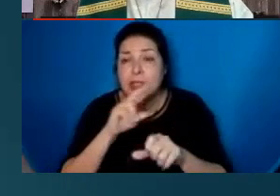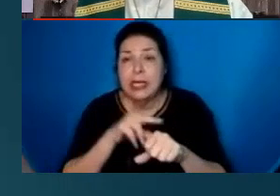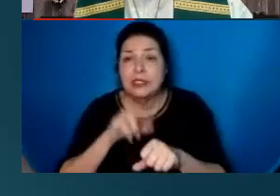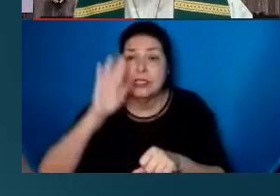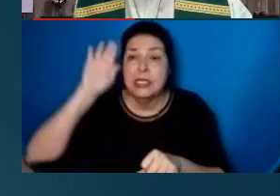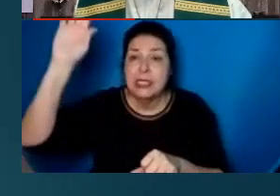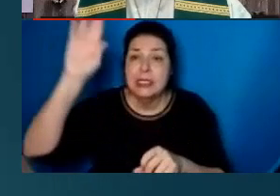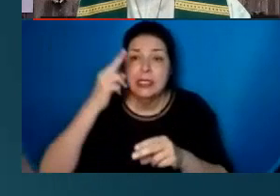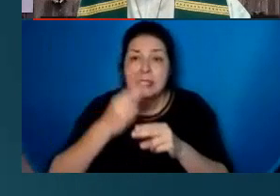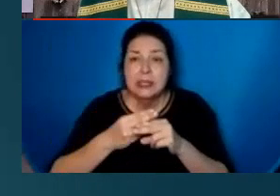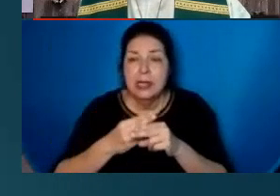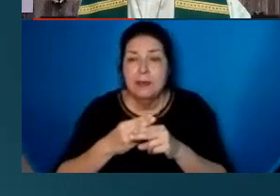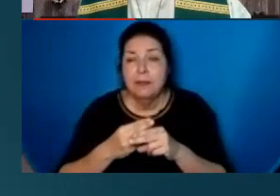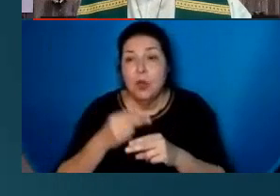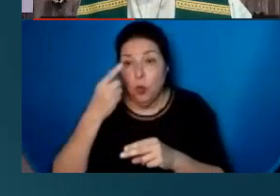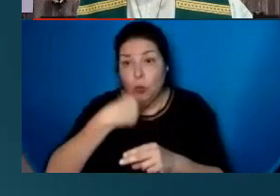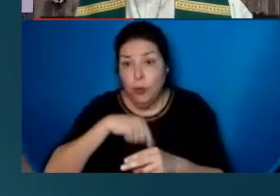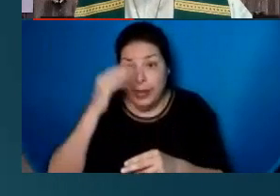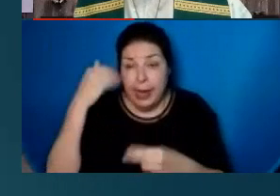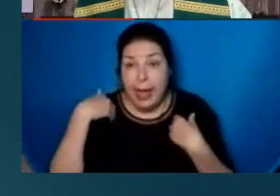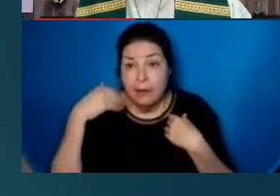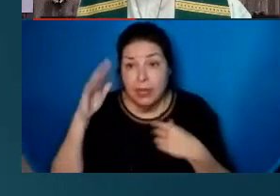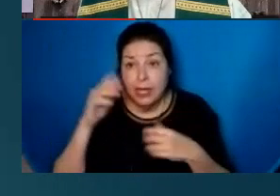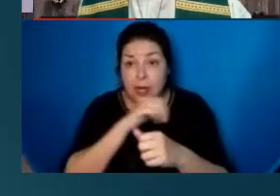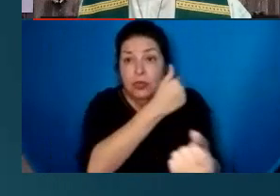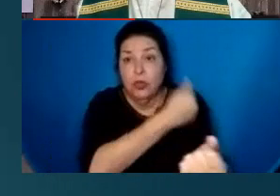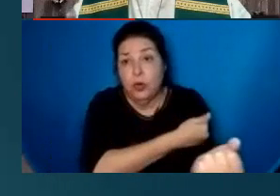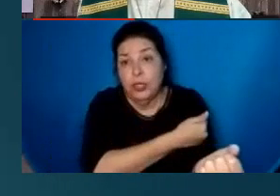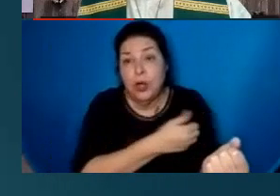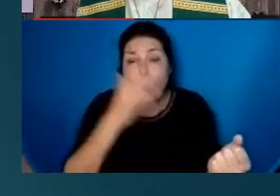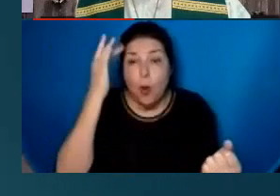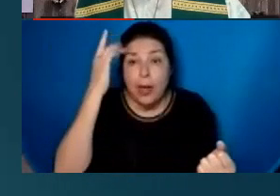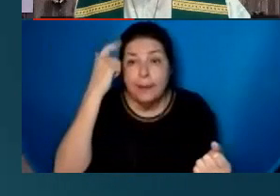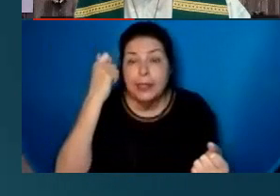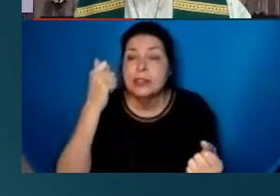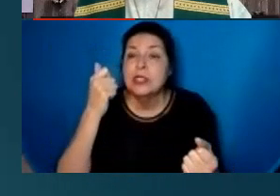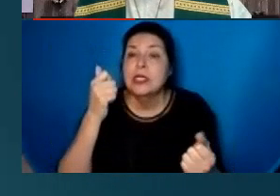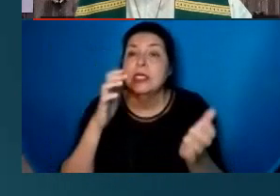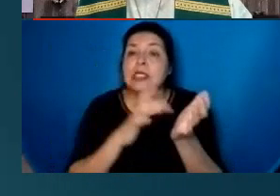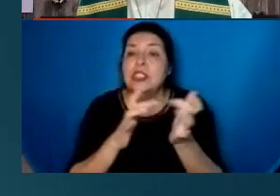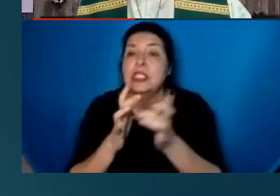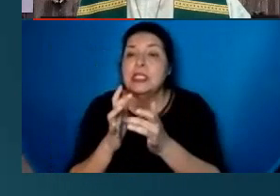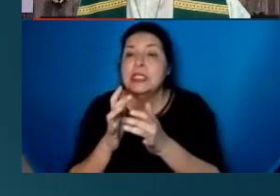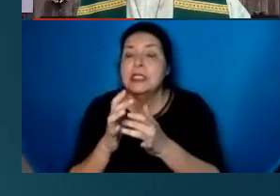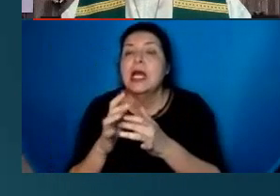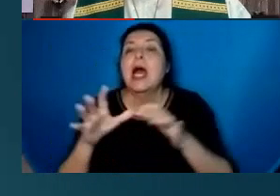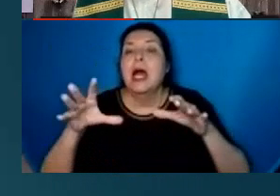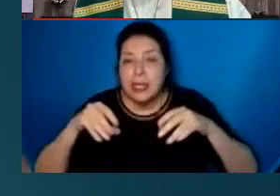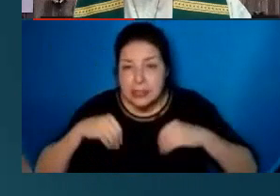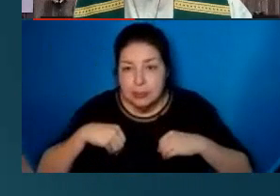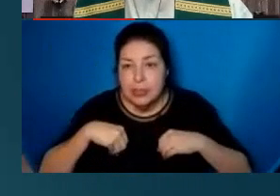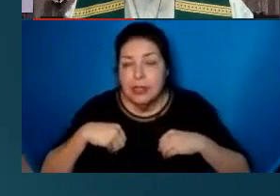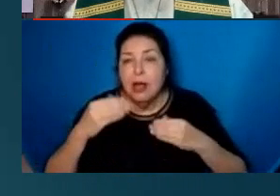We have this authority because Jesus carried the uncleanness and captivity of